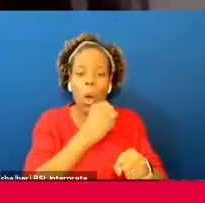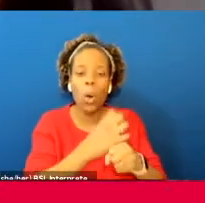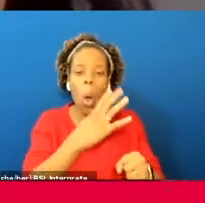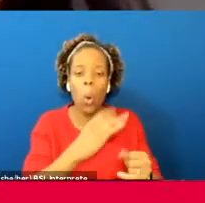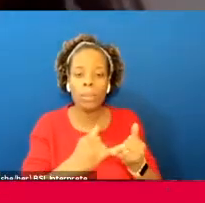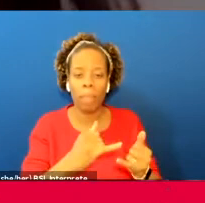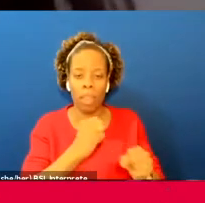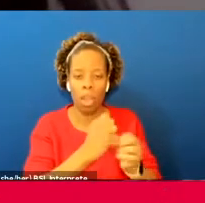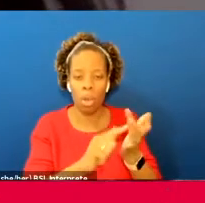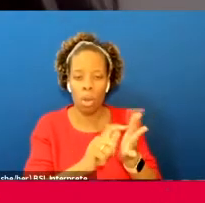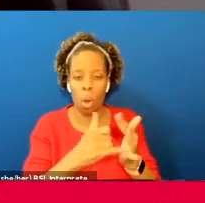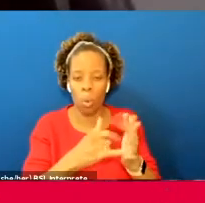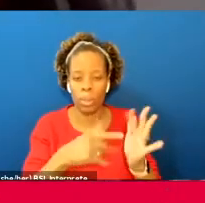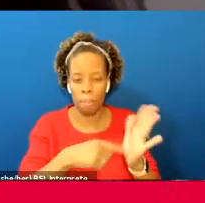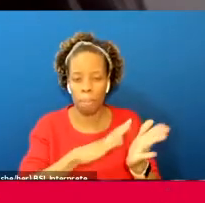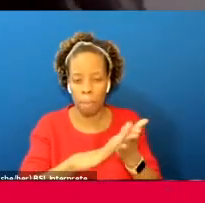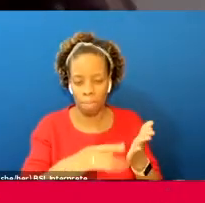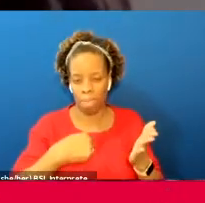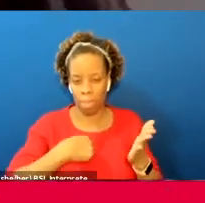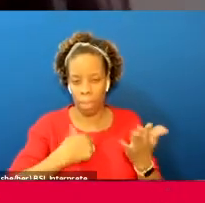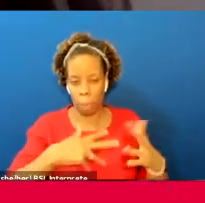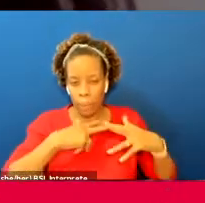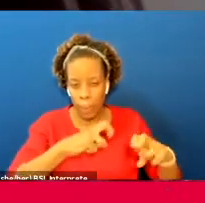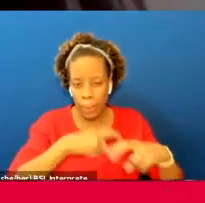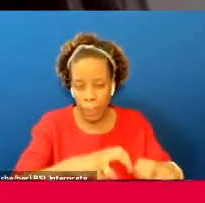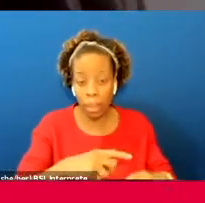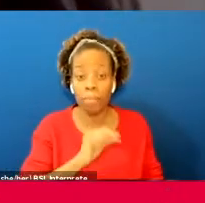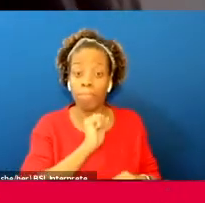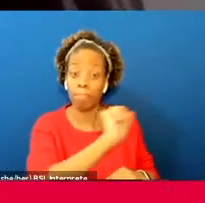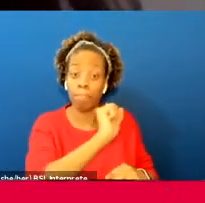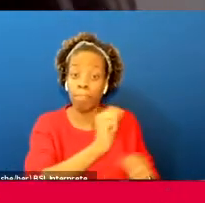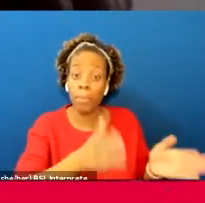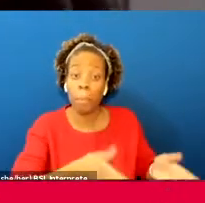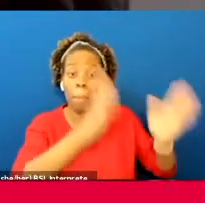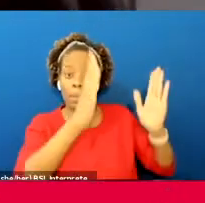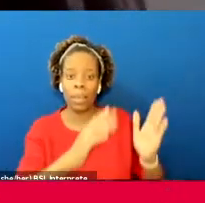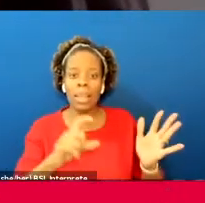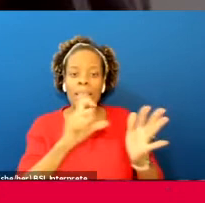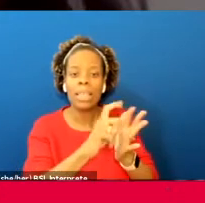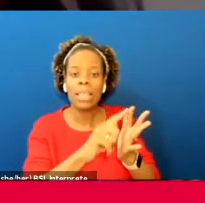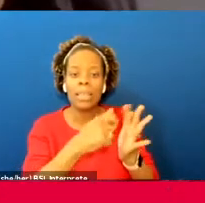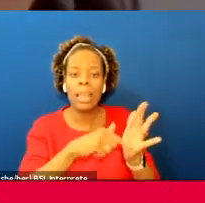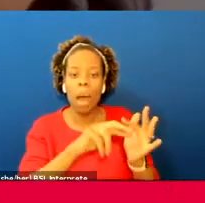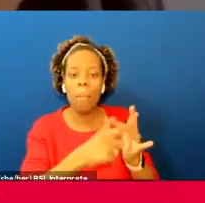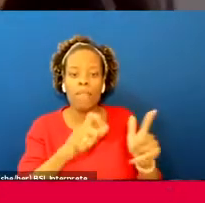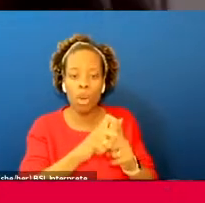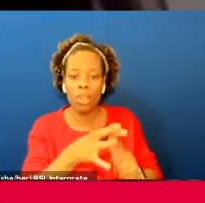been organizing, on one of the Goldsmiths' own buildings, Deptford Town Hall, which was designed to be a community